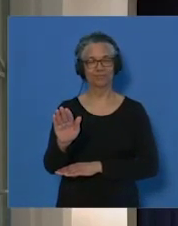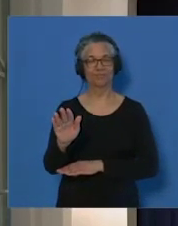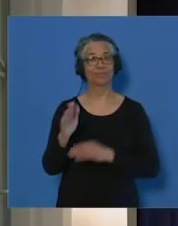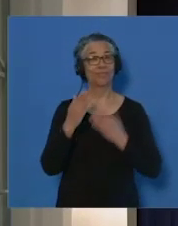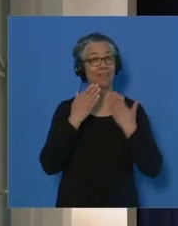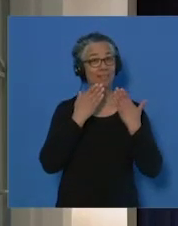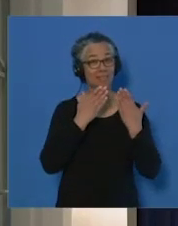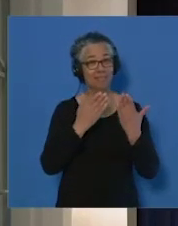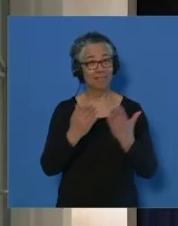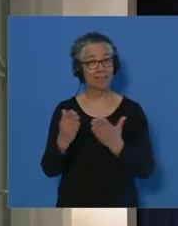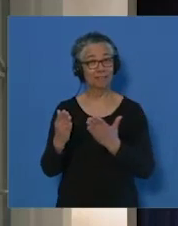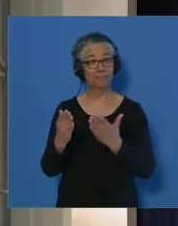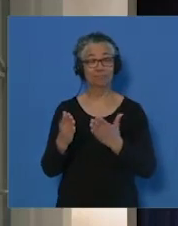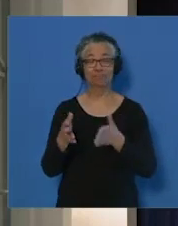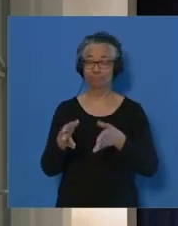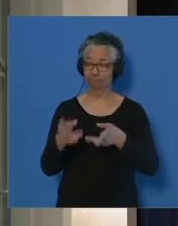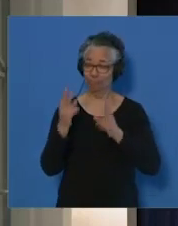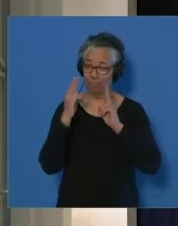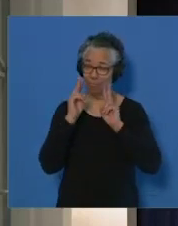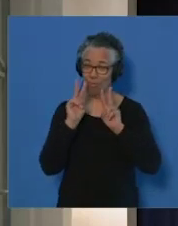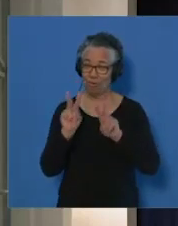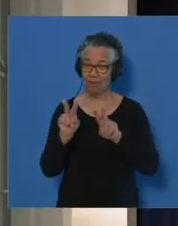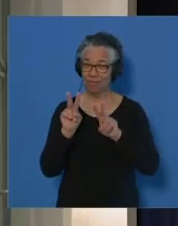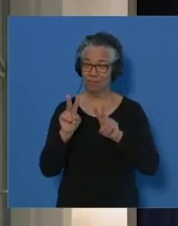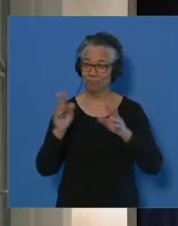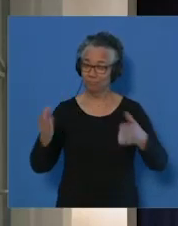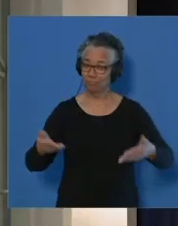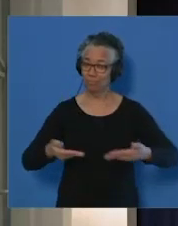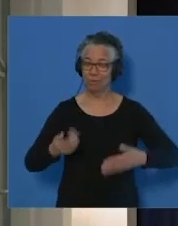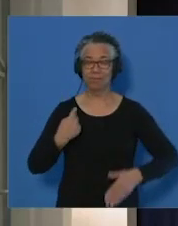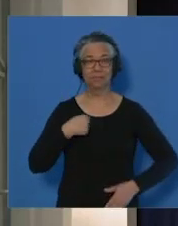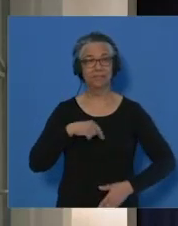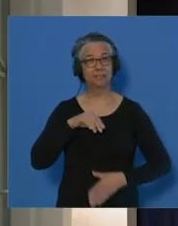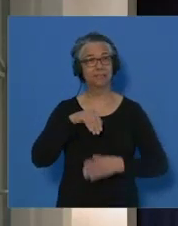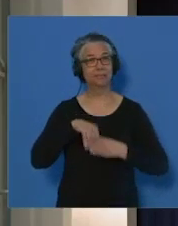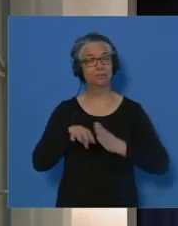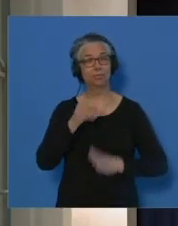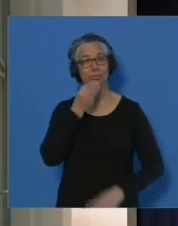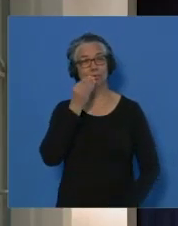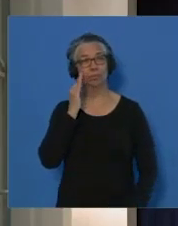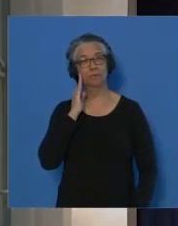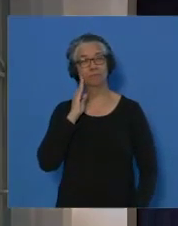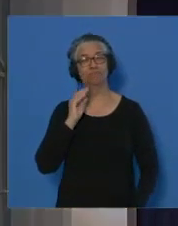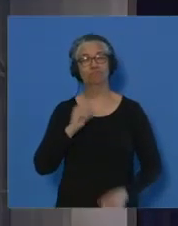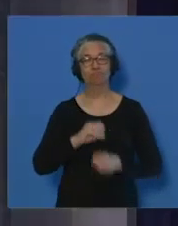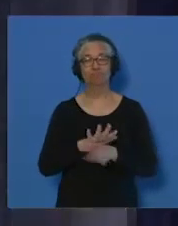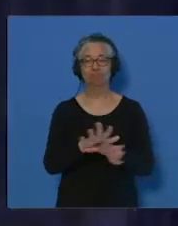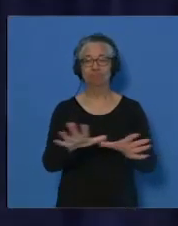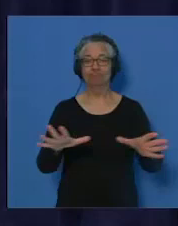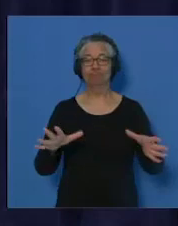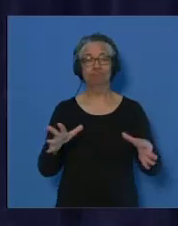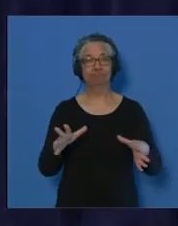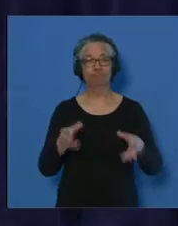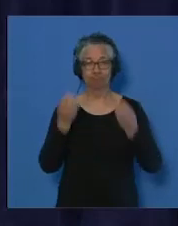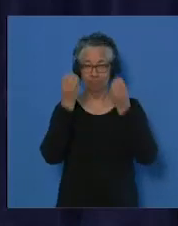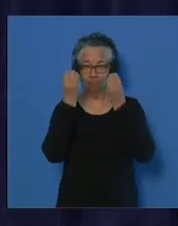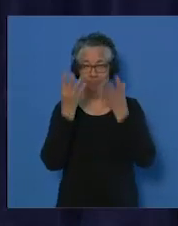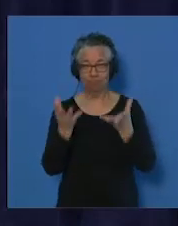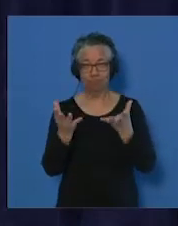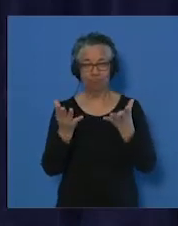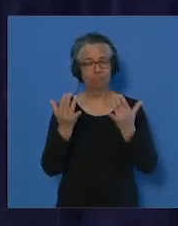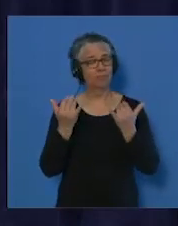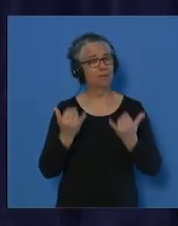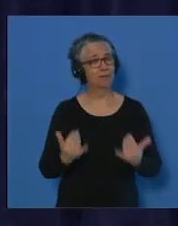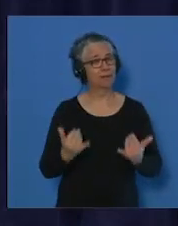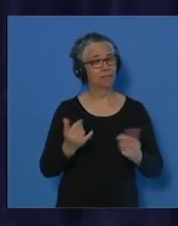Thank you for tuning in and welcoming us into your homes once again for our COVID-19 briefing. Today, we will have an update